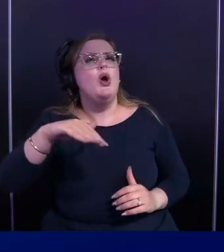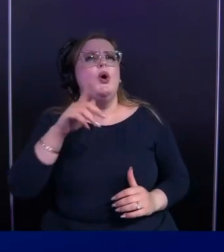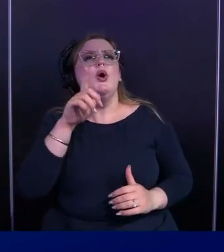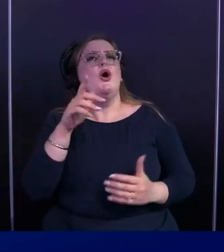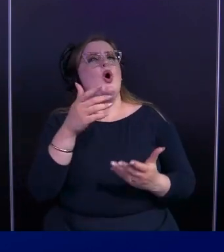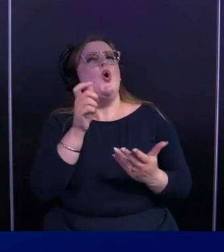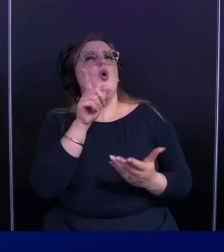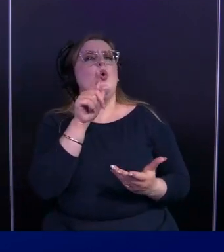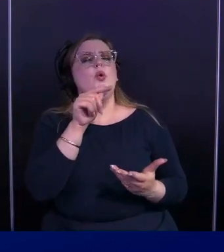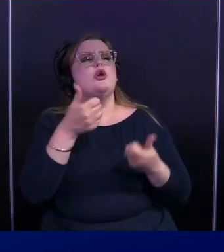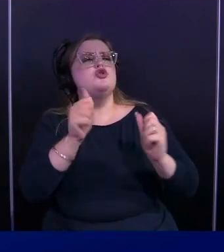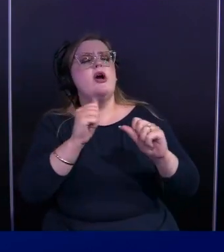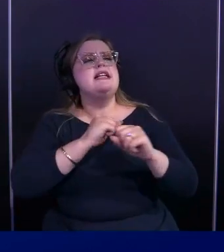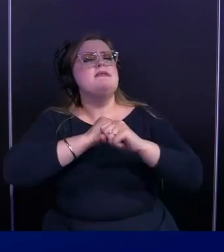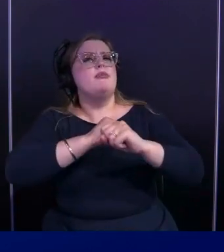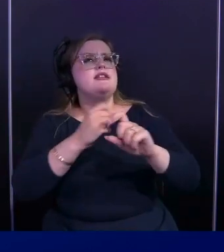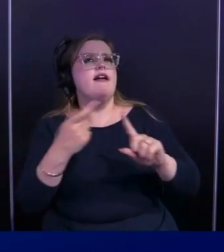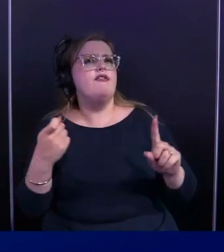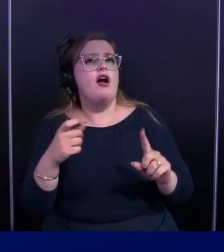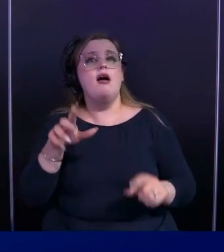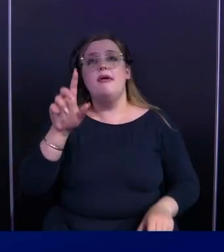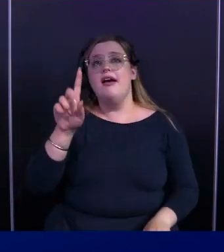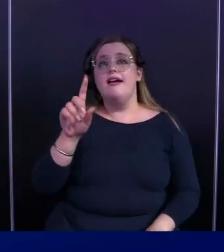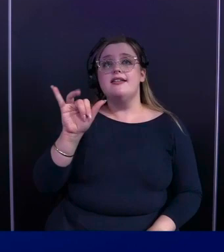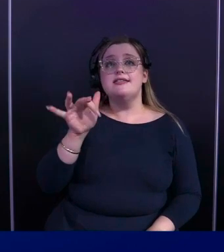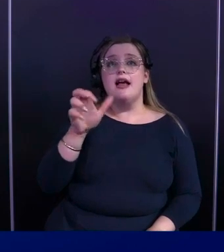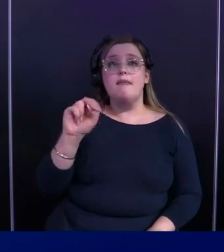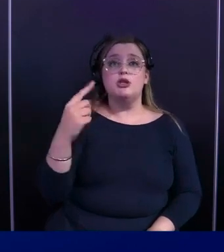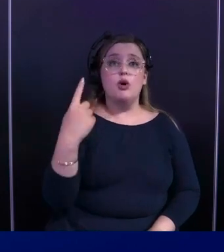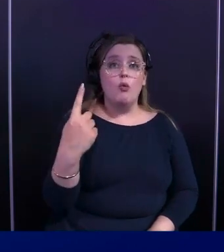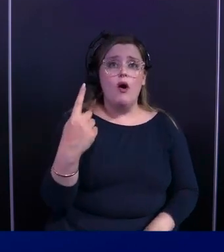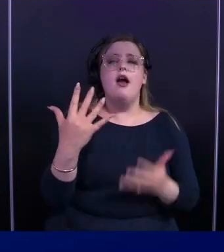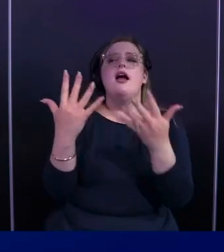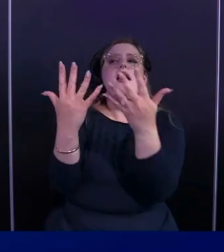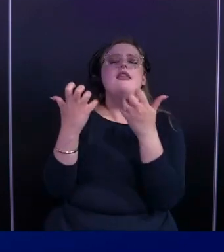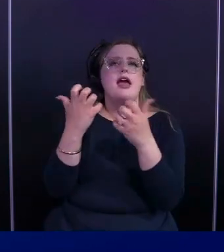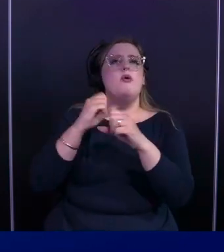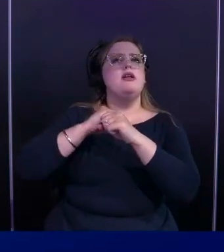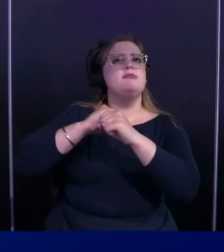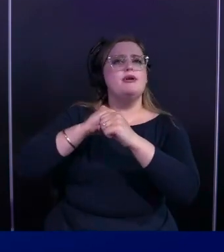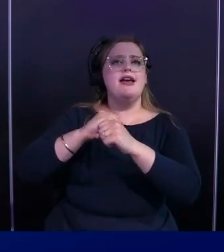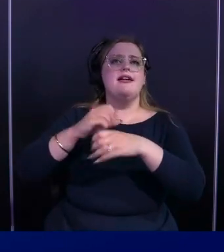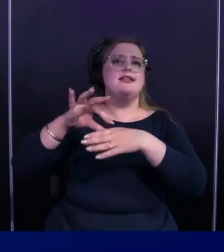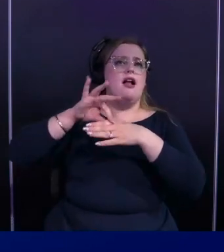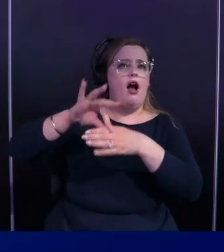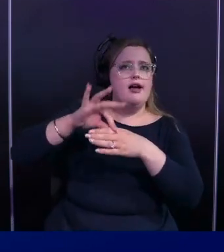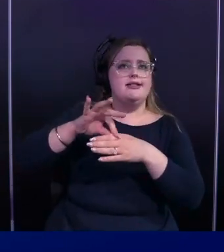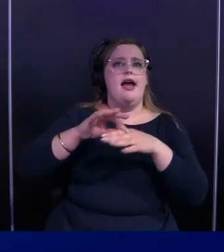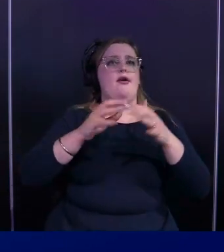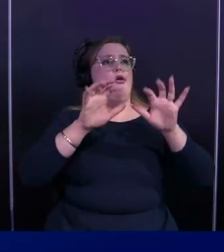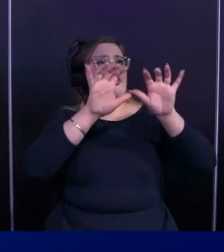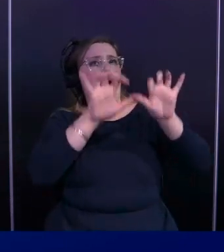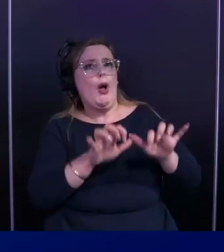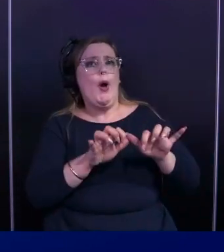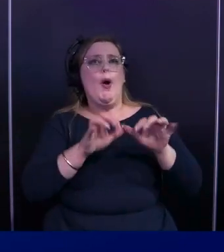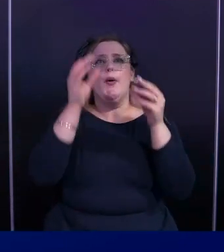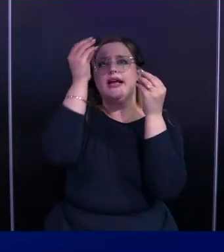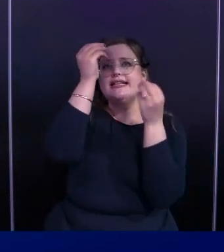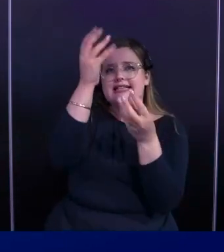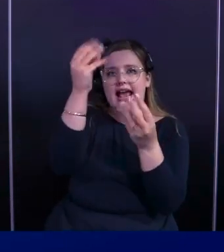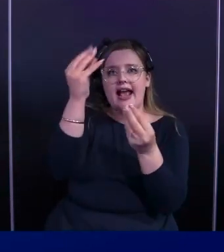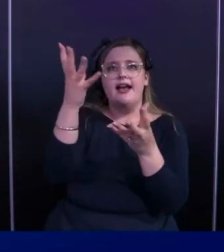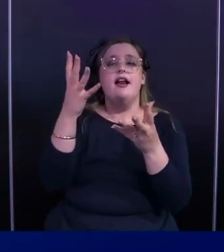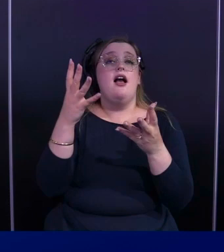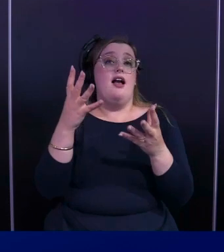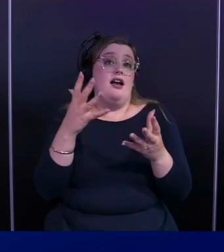from? Dimension one is where they're looking to protect their content, code, and data from operators on the cloud provider side. In this